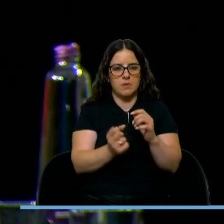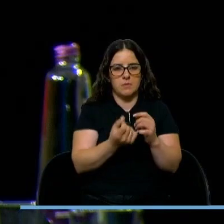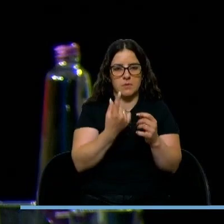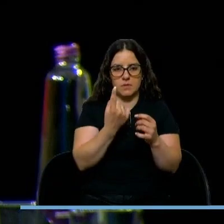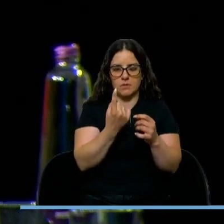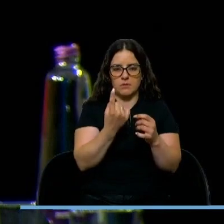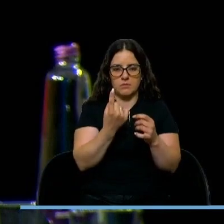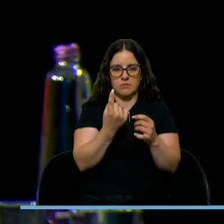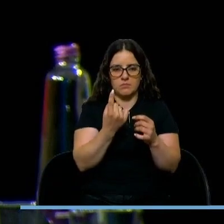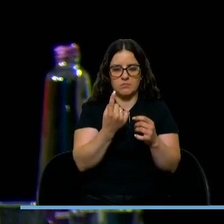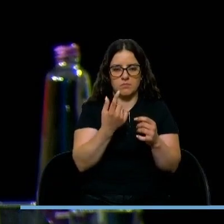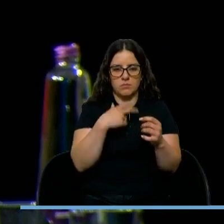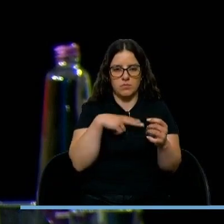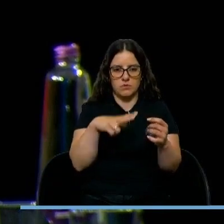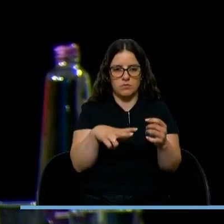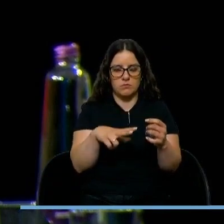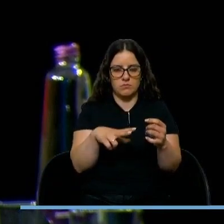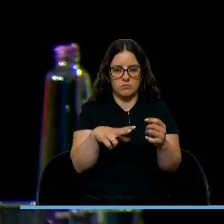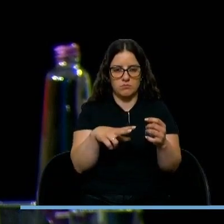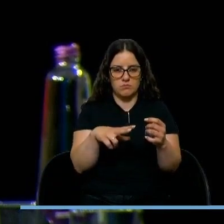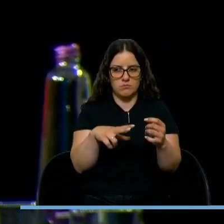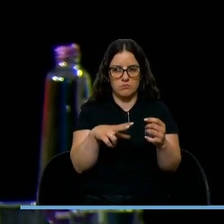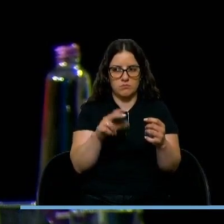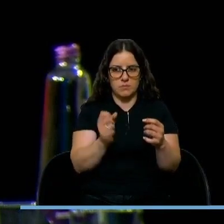did in Portugal